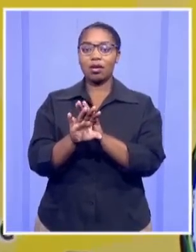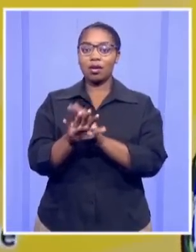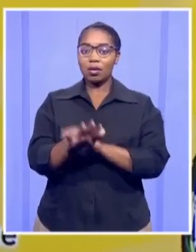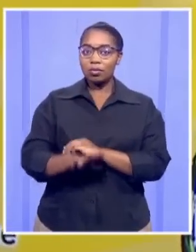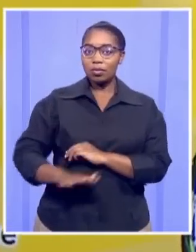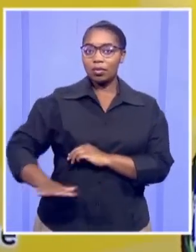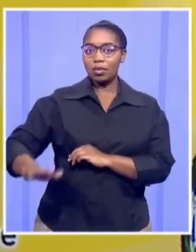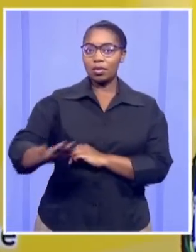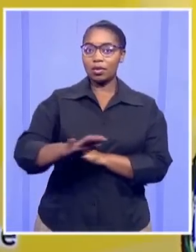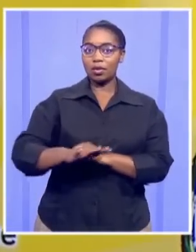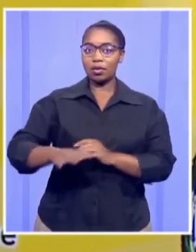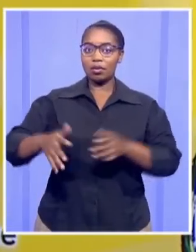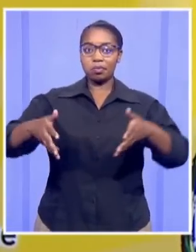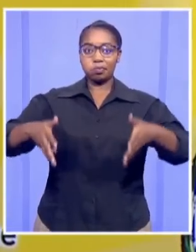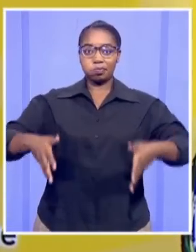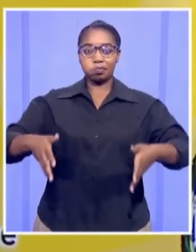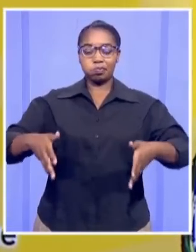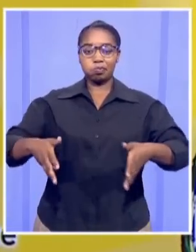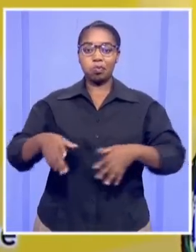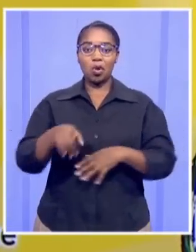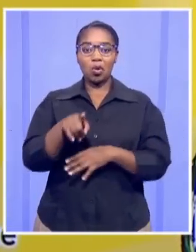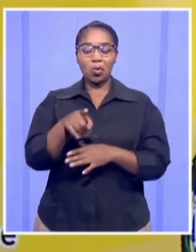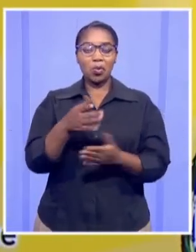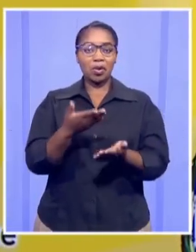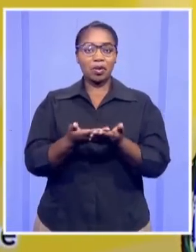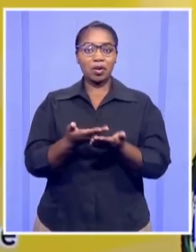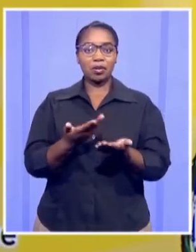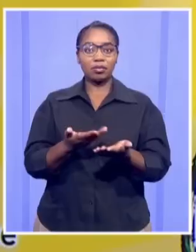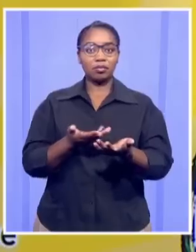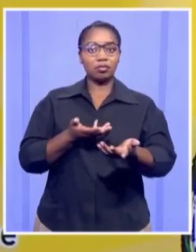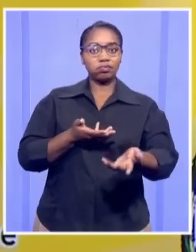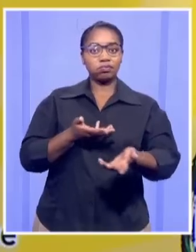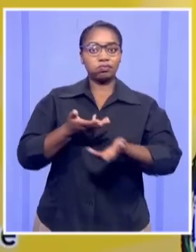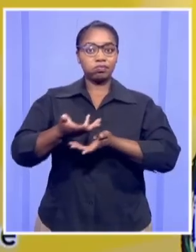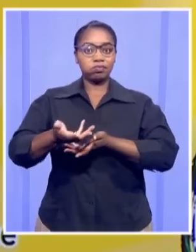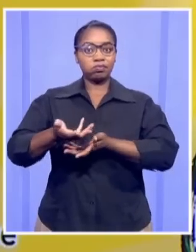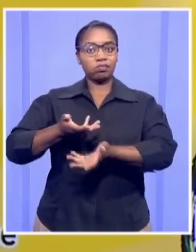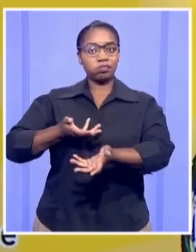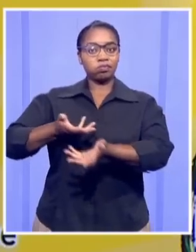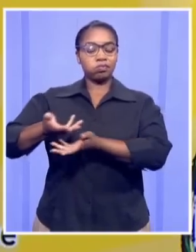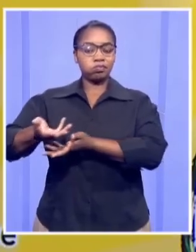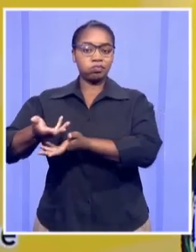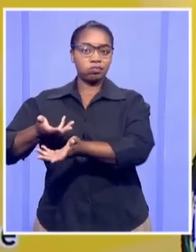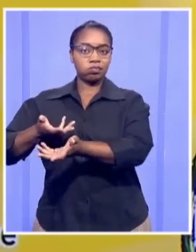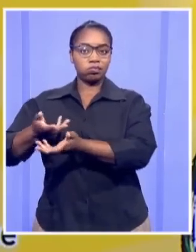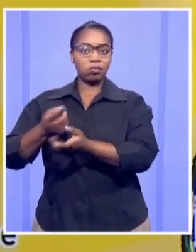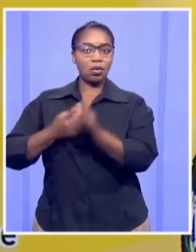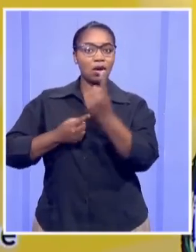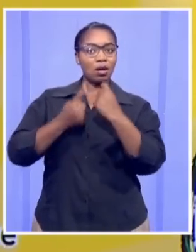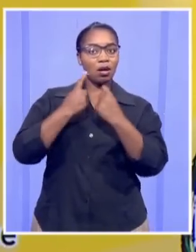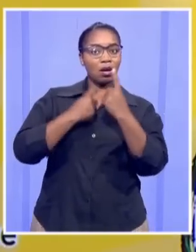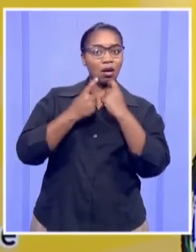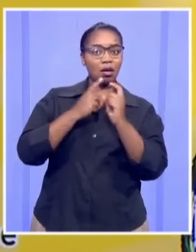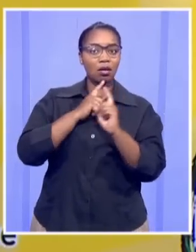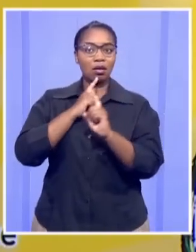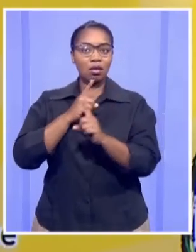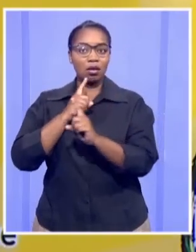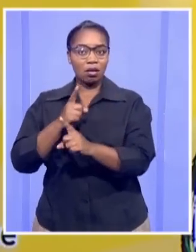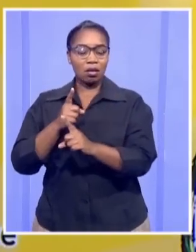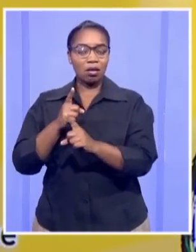place where you interact with the leadership of the ANC in formal